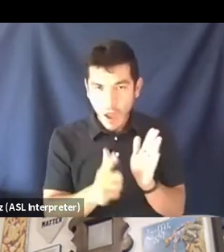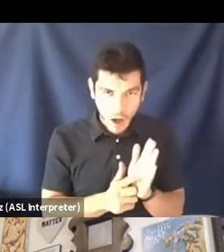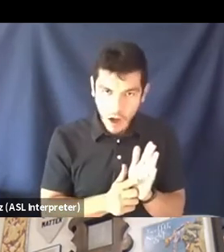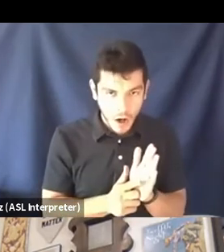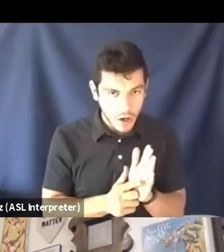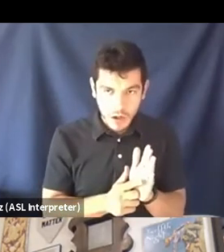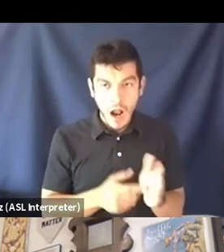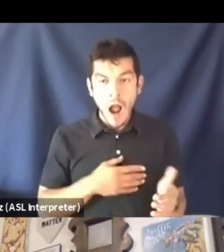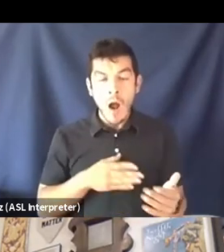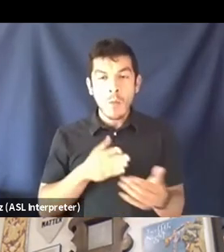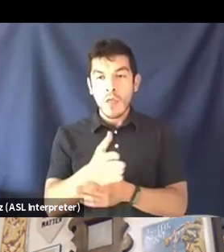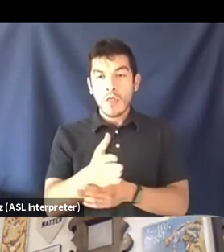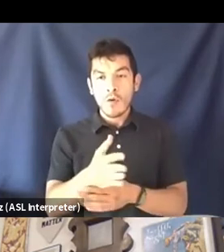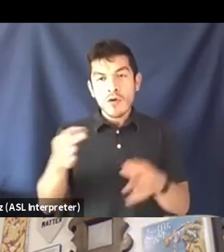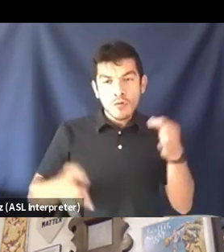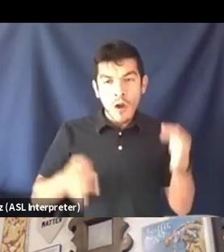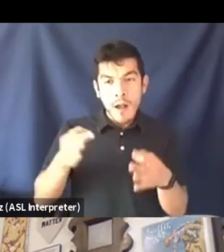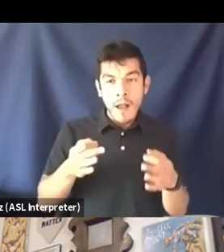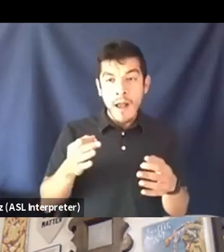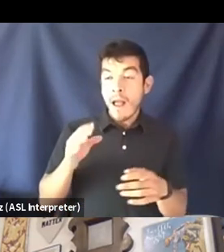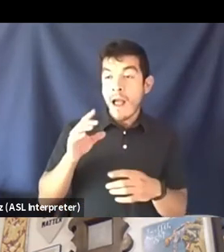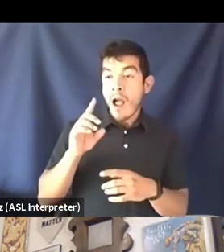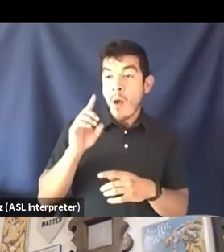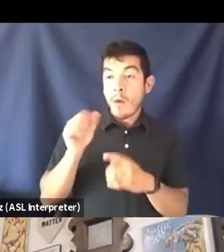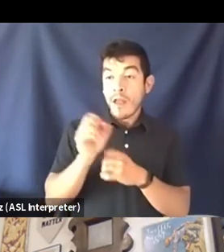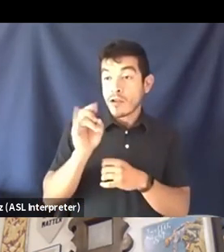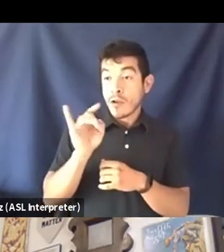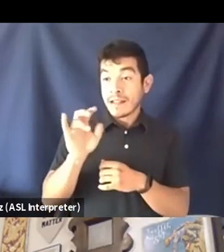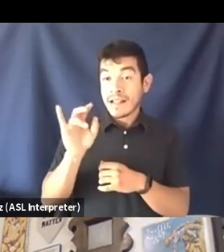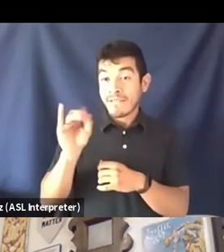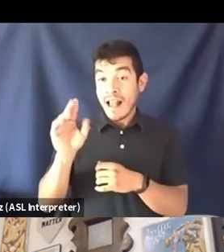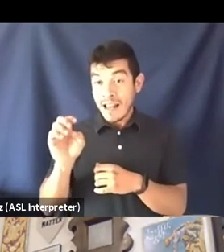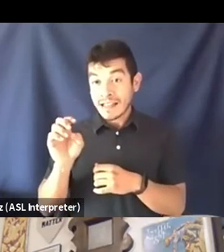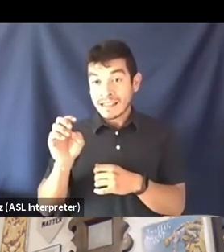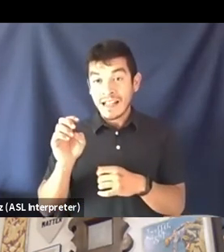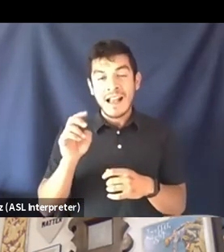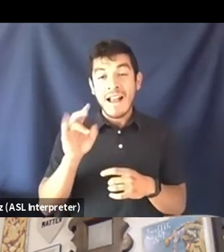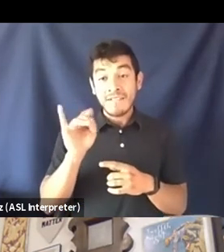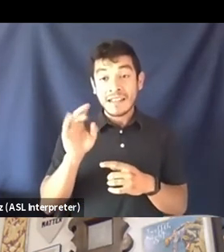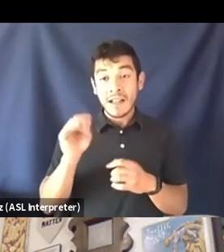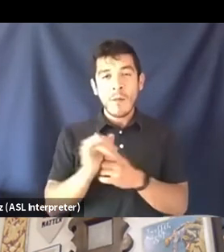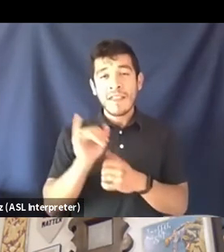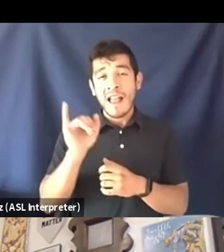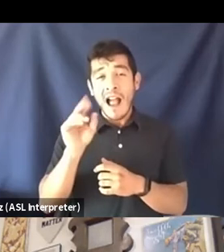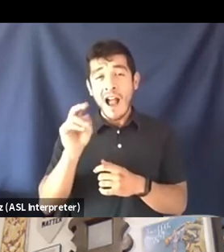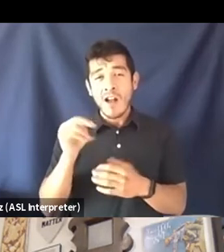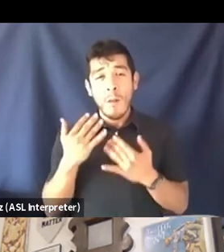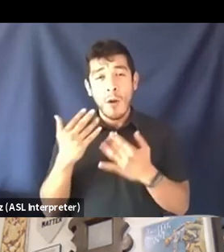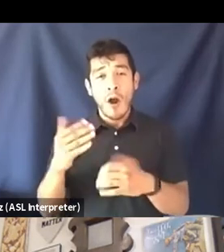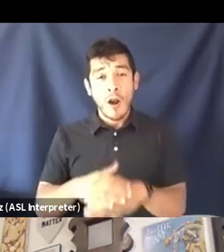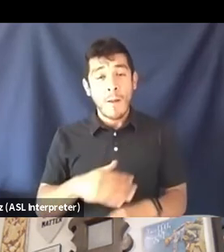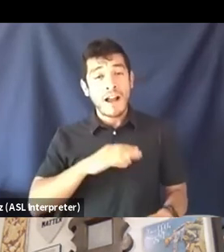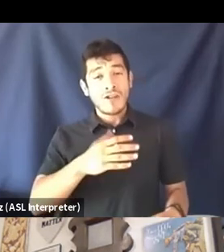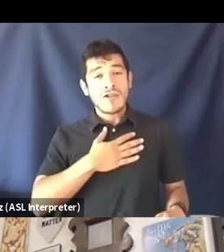a trial, being a domestic violence victim with an iron burn on my chest and an iron burn on my